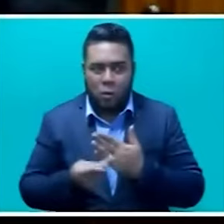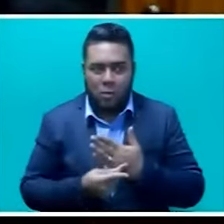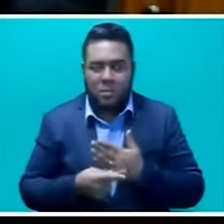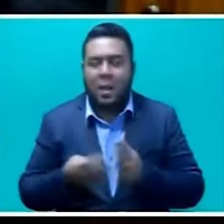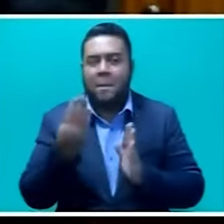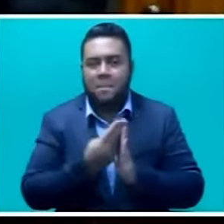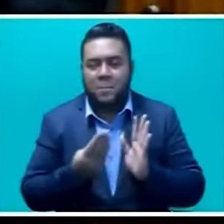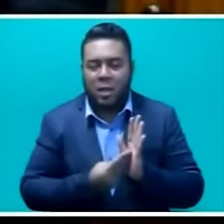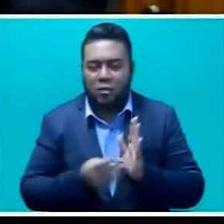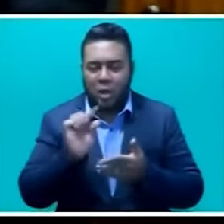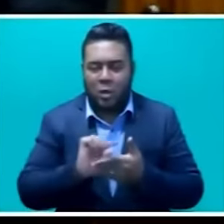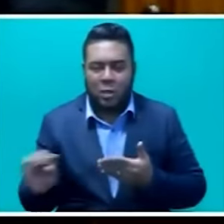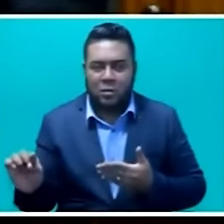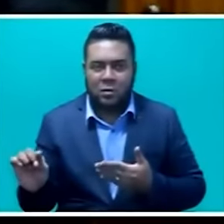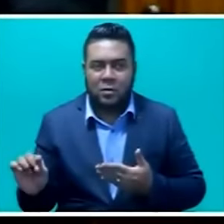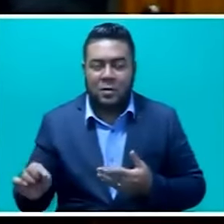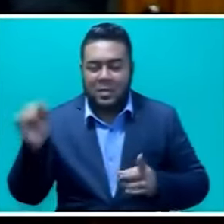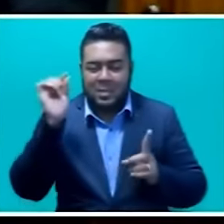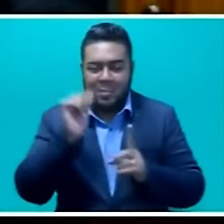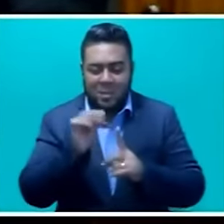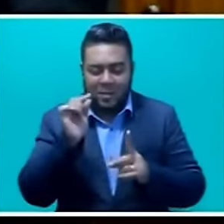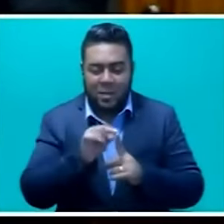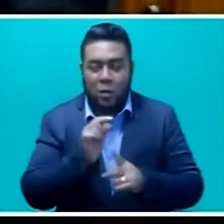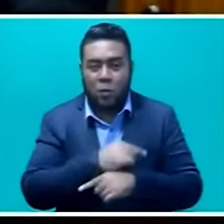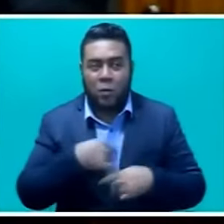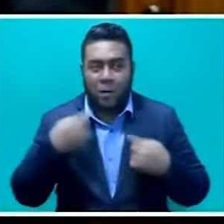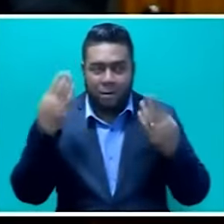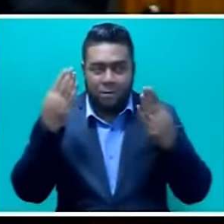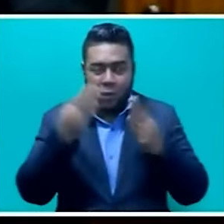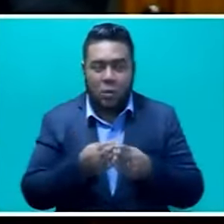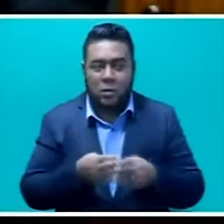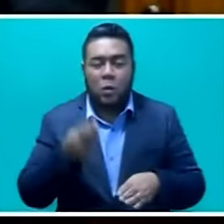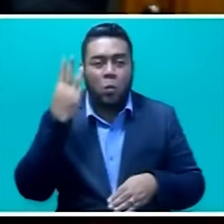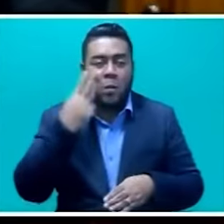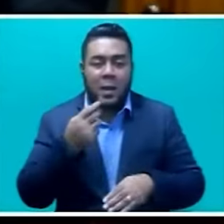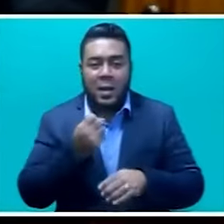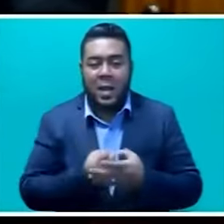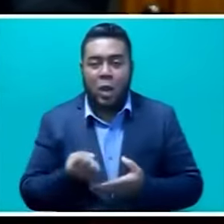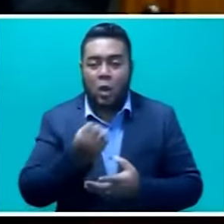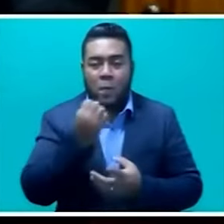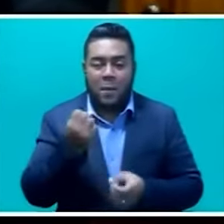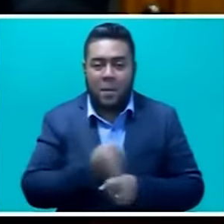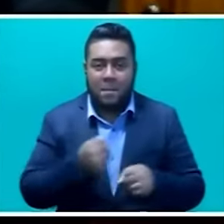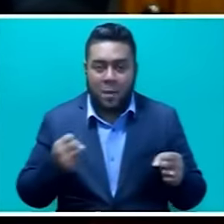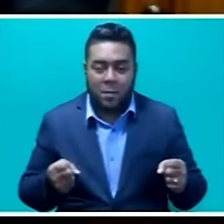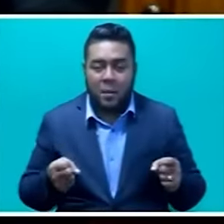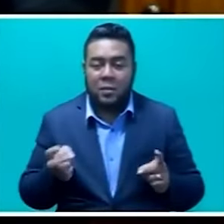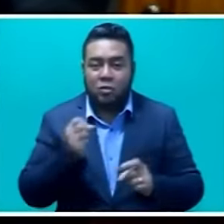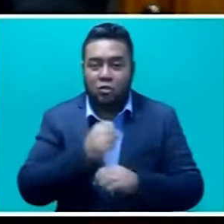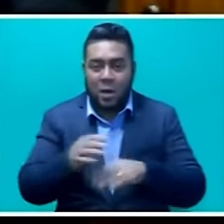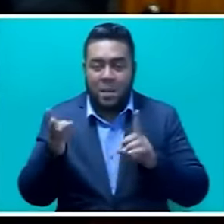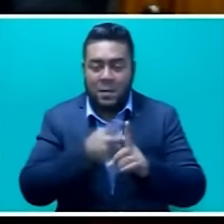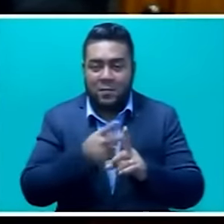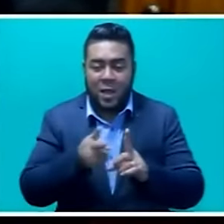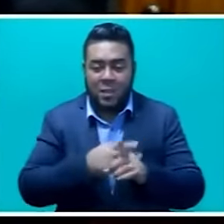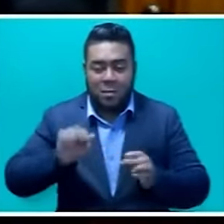budget allocations. Specifically, we will focus on women's economic empowerment, prevention of gender-based violence before it